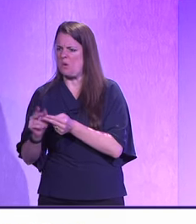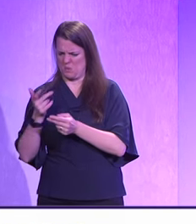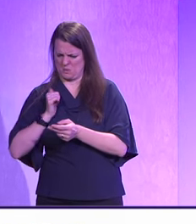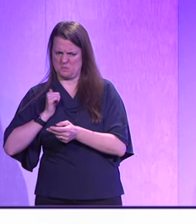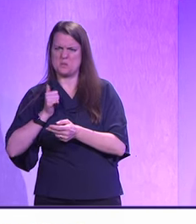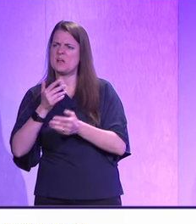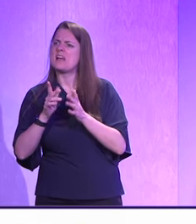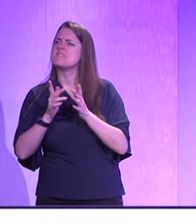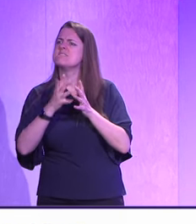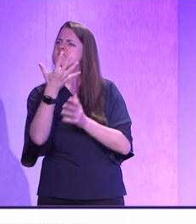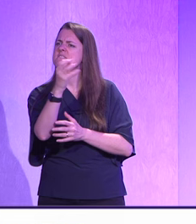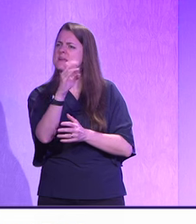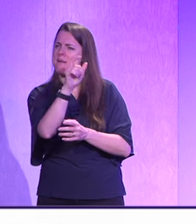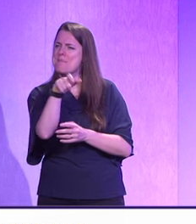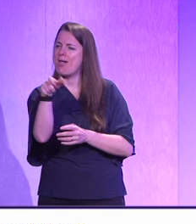all together.